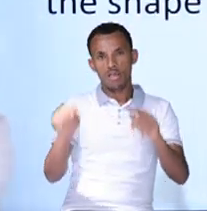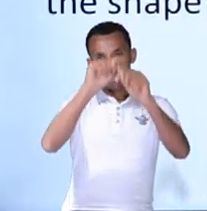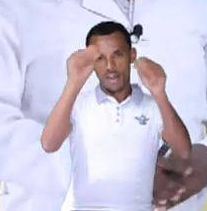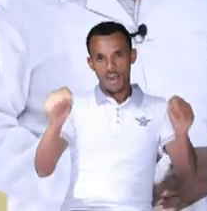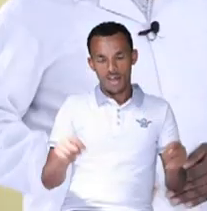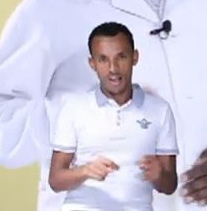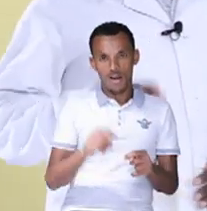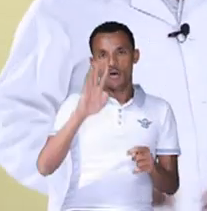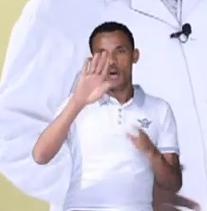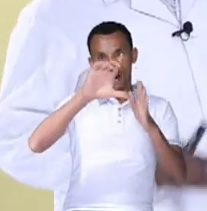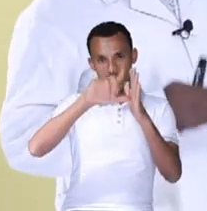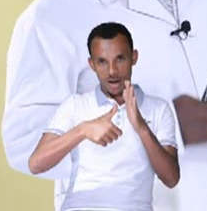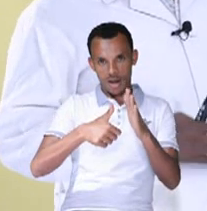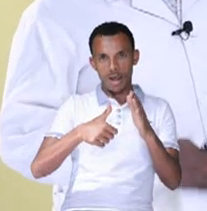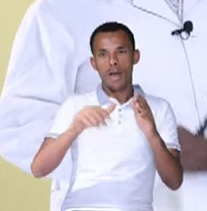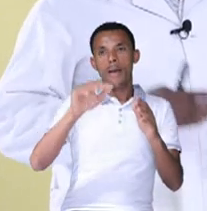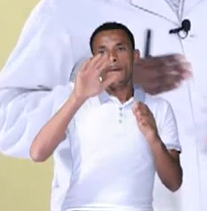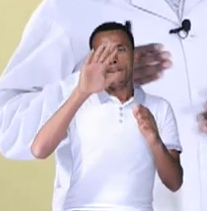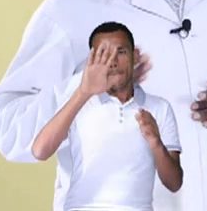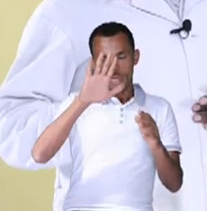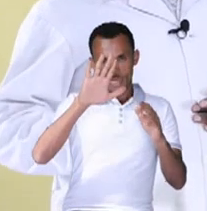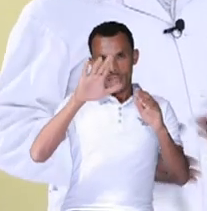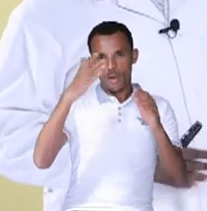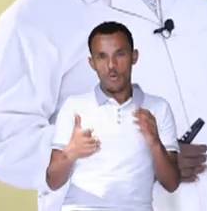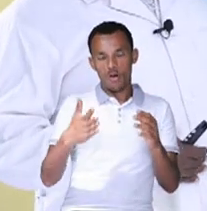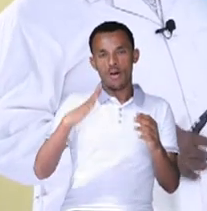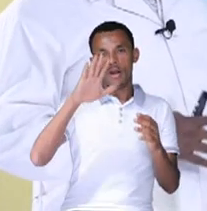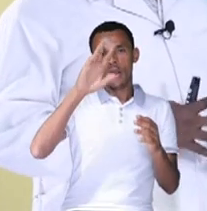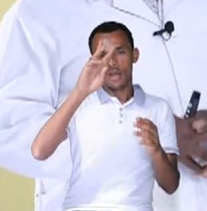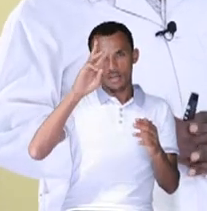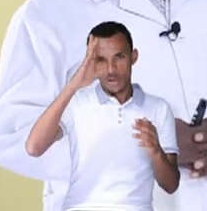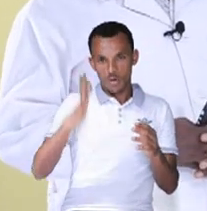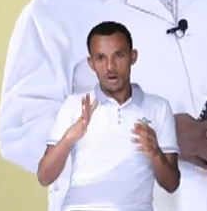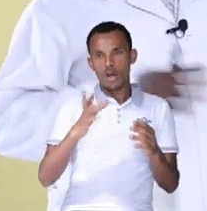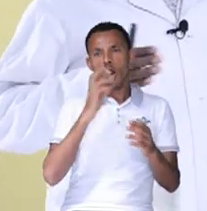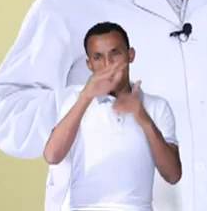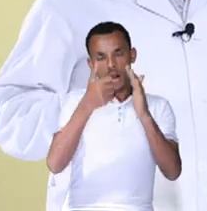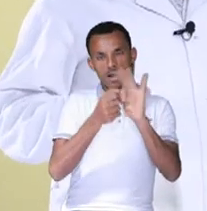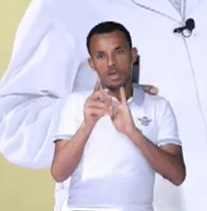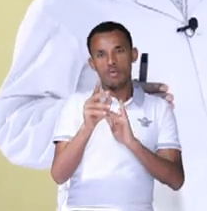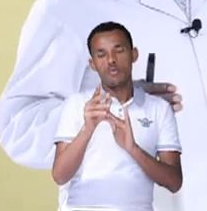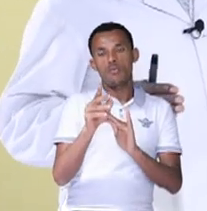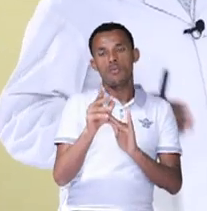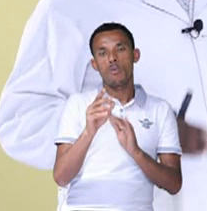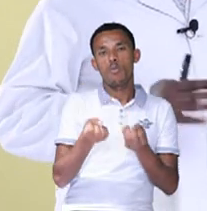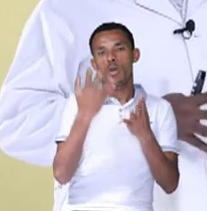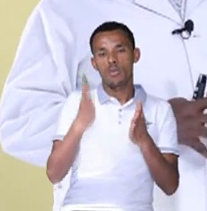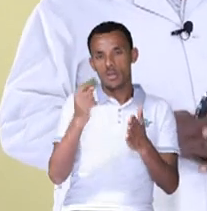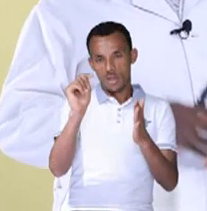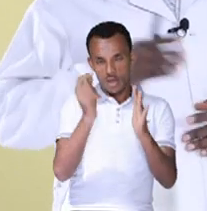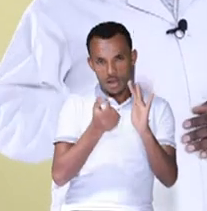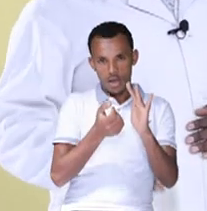Triangle, quadrilateral, pentagon, hexagon, all are an example of polygon. The name